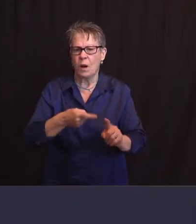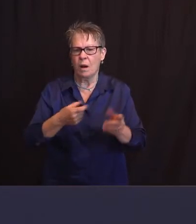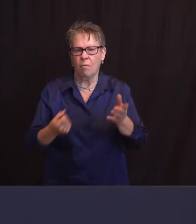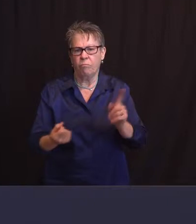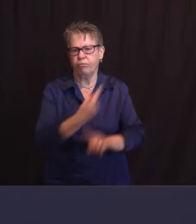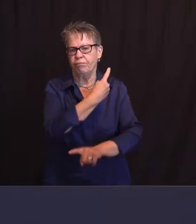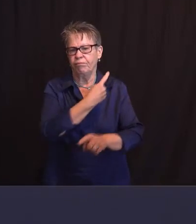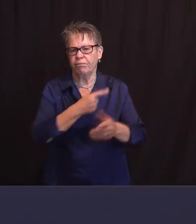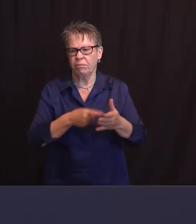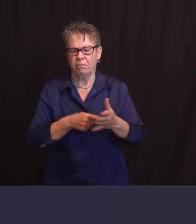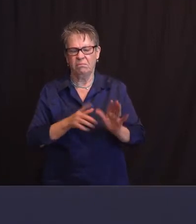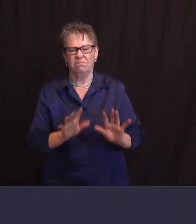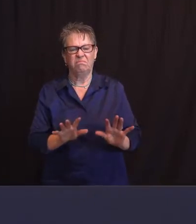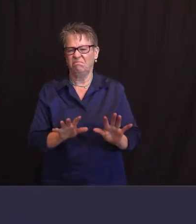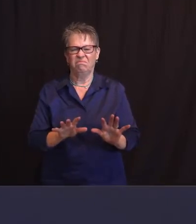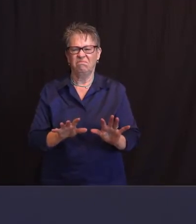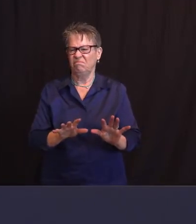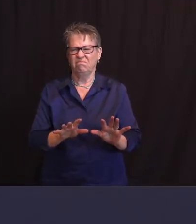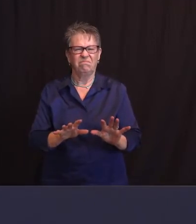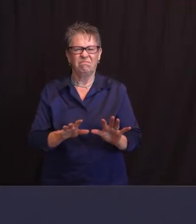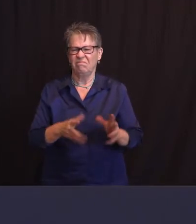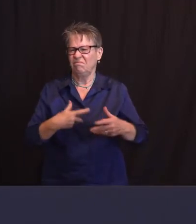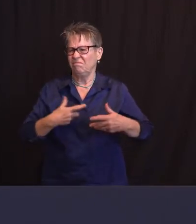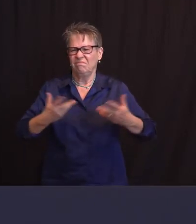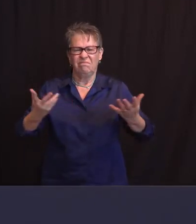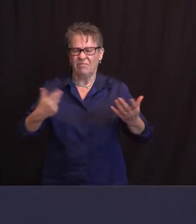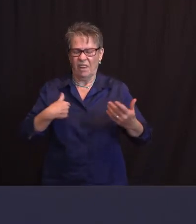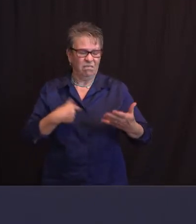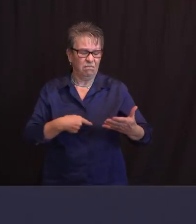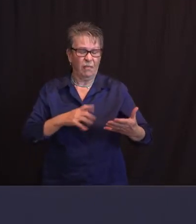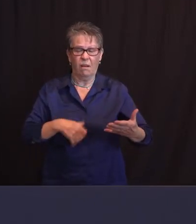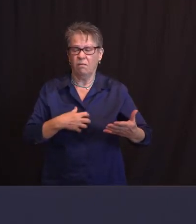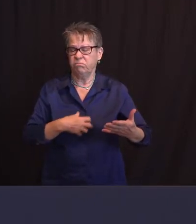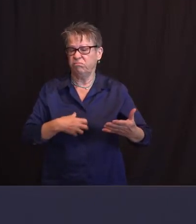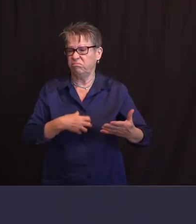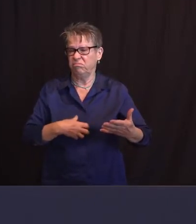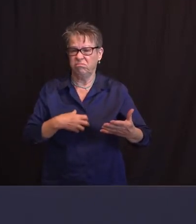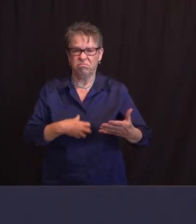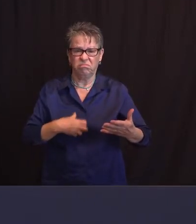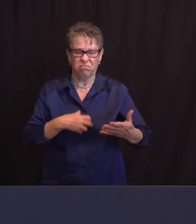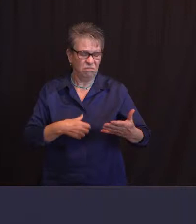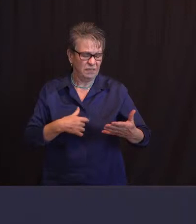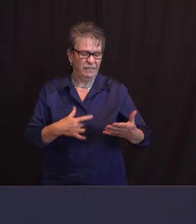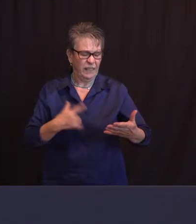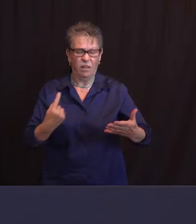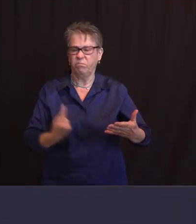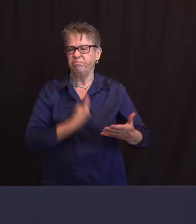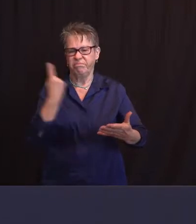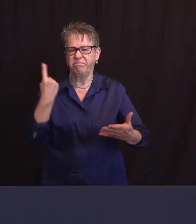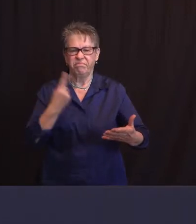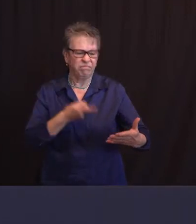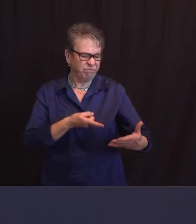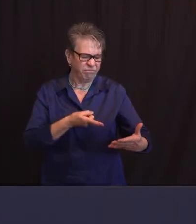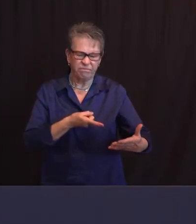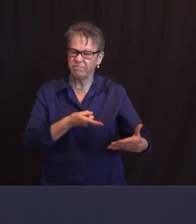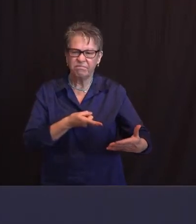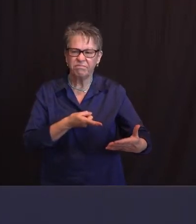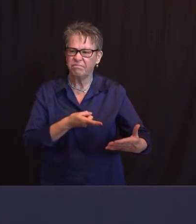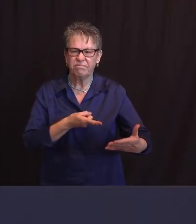don't have any comment further on it, but completely, utterly unacceptable, really offensive. Offensive, by the way, at many levels.